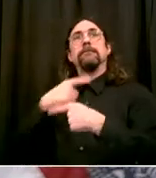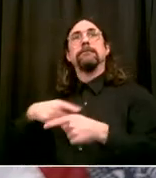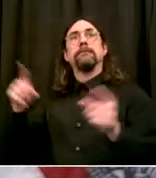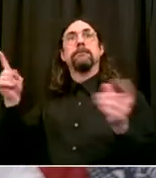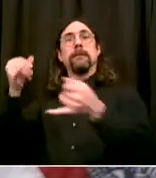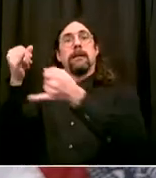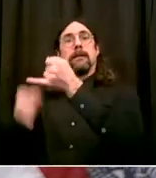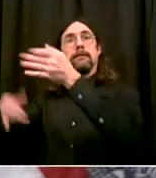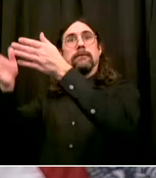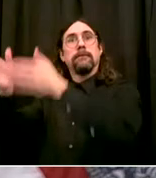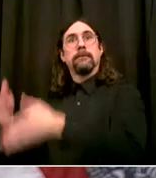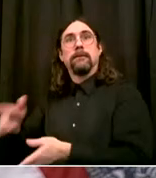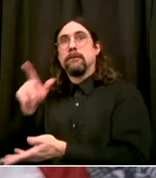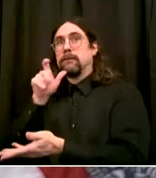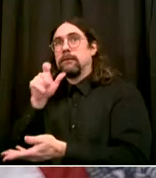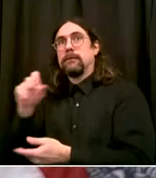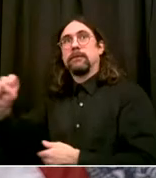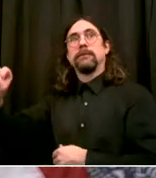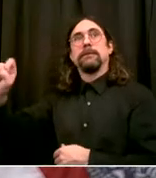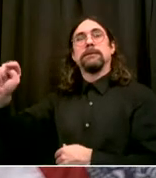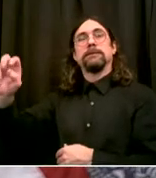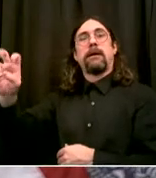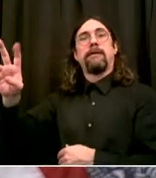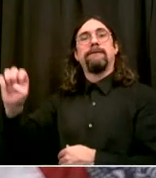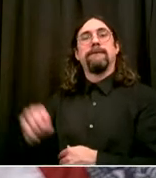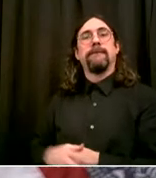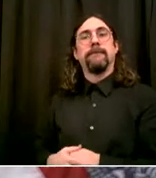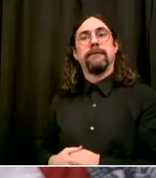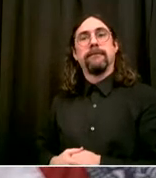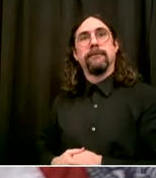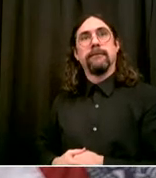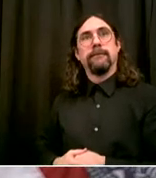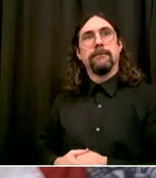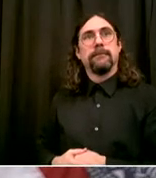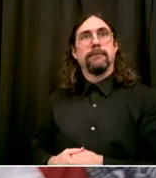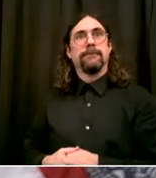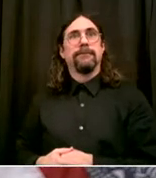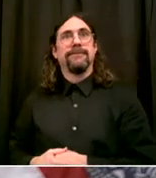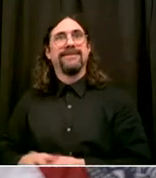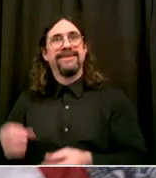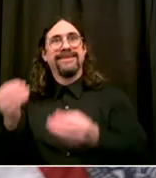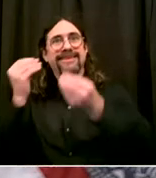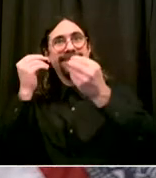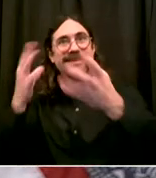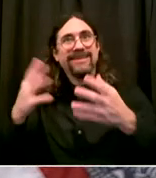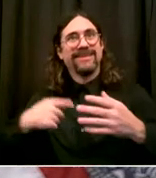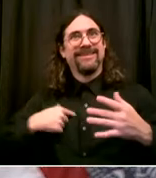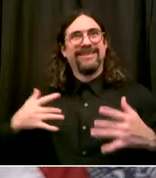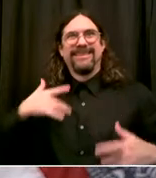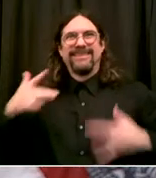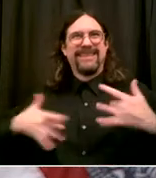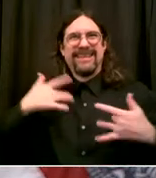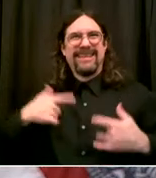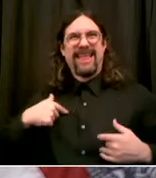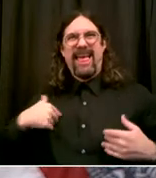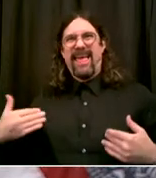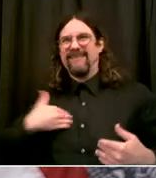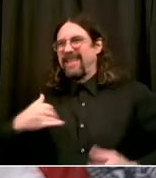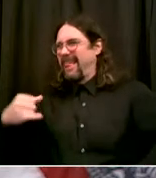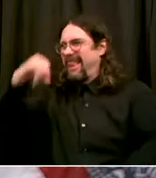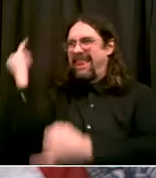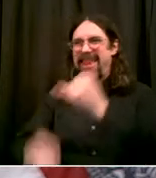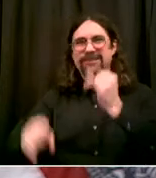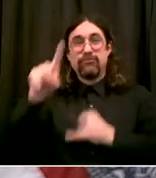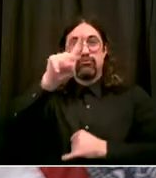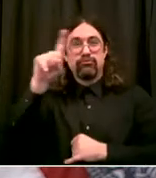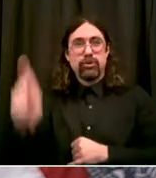you. Yes, it is. I'll try and do it justice. First, on the vaccine distribution plan, where